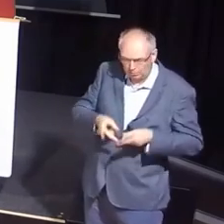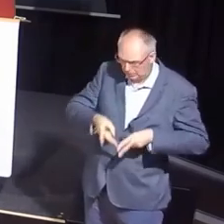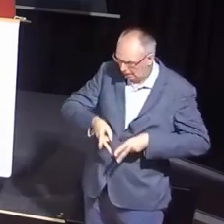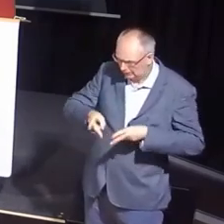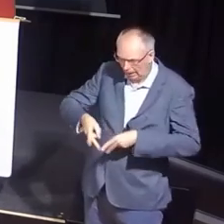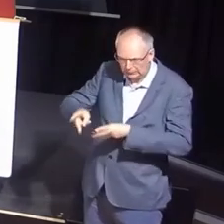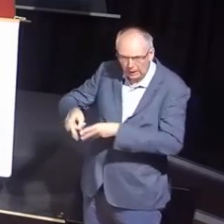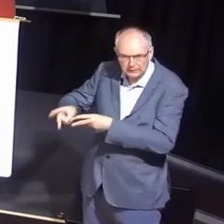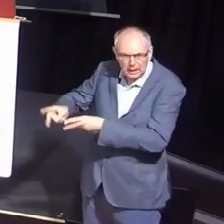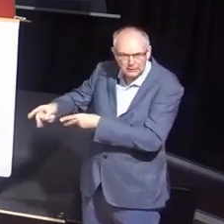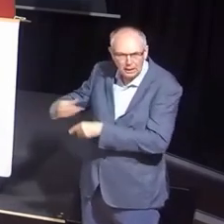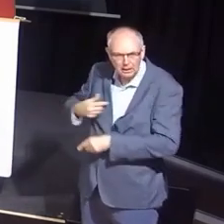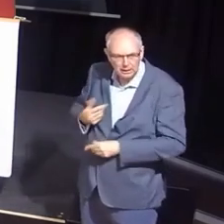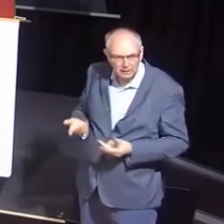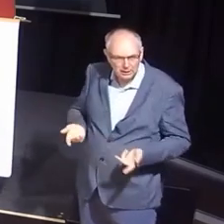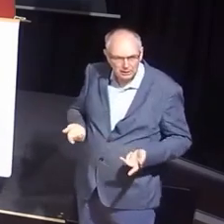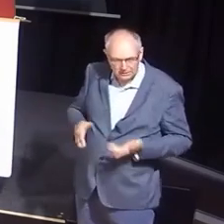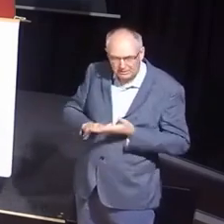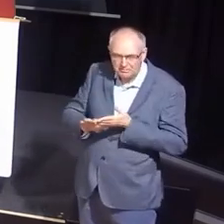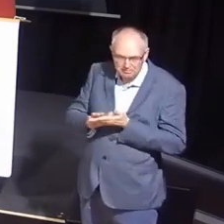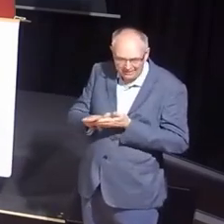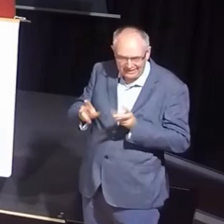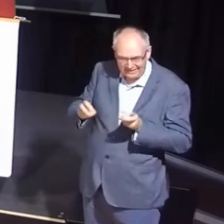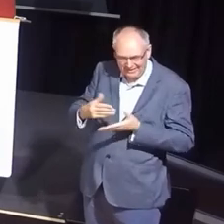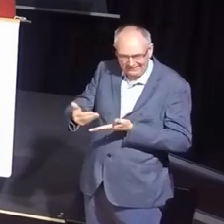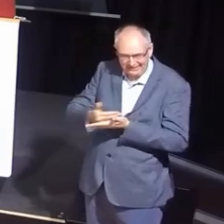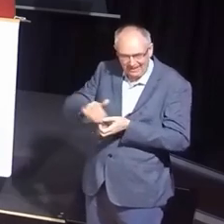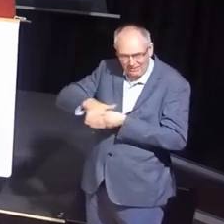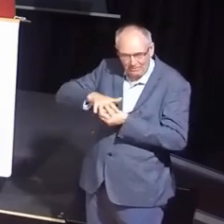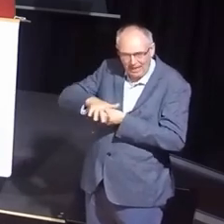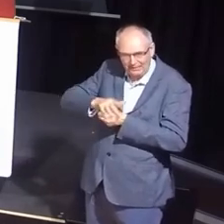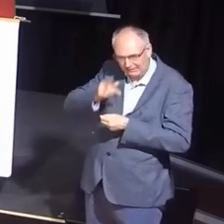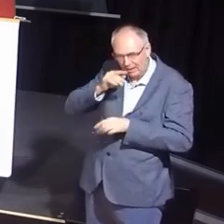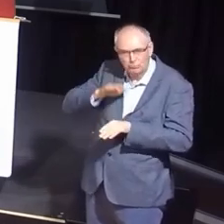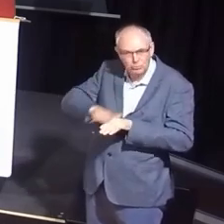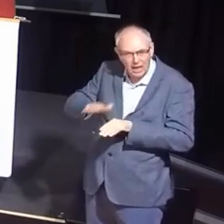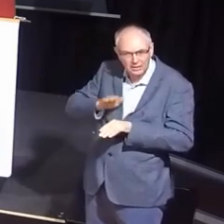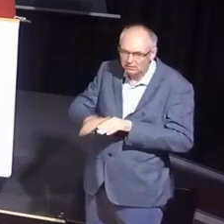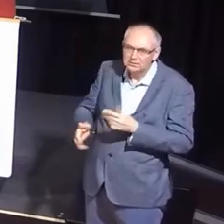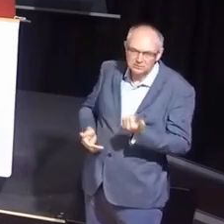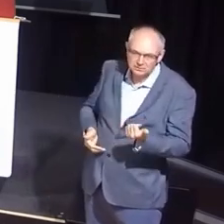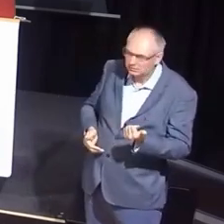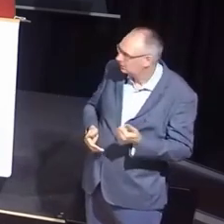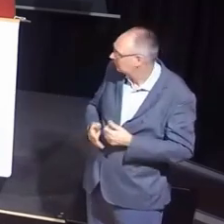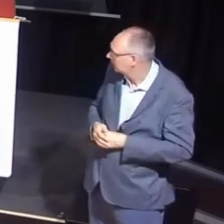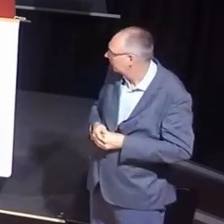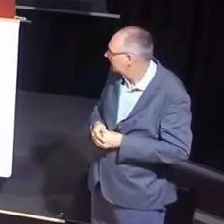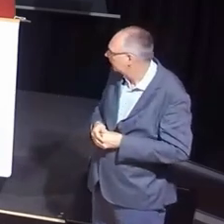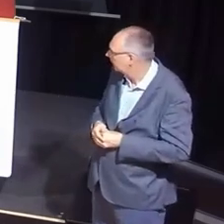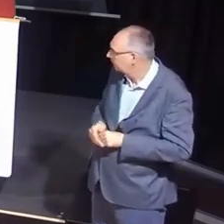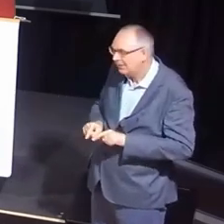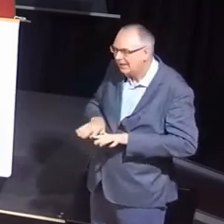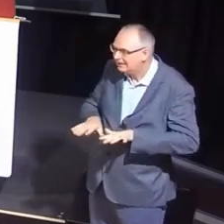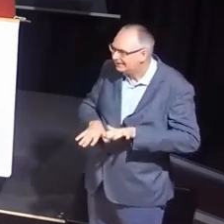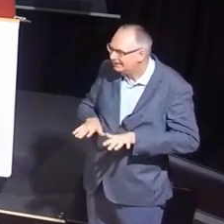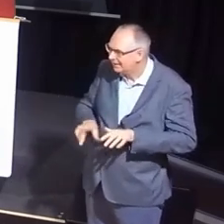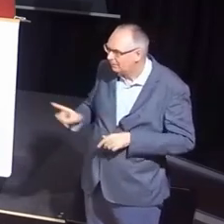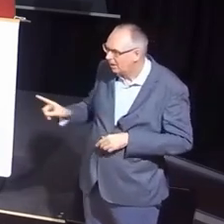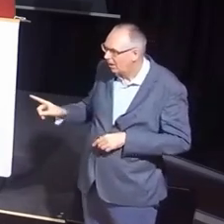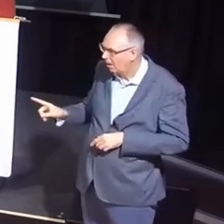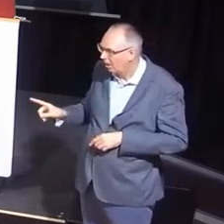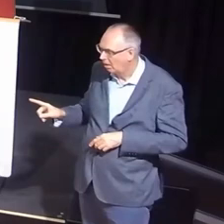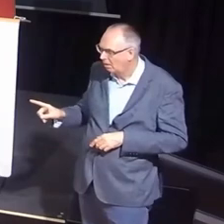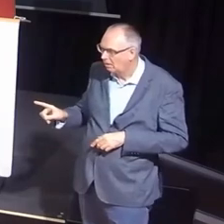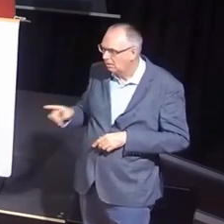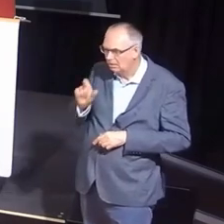having that space where you're able to be safe and just play is really beneficial. I've got a similar one, which is at the start of Call of Duty,